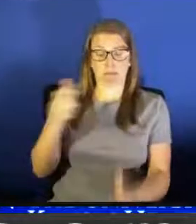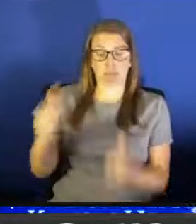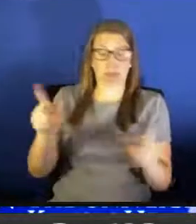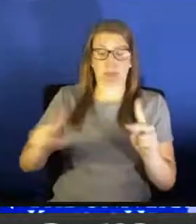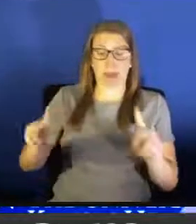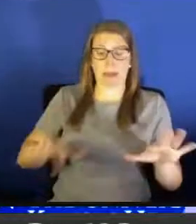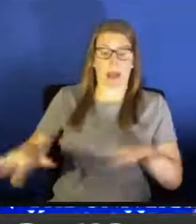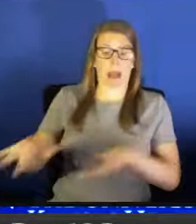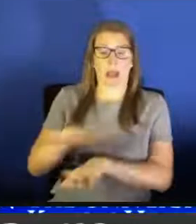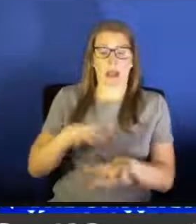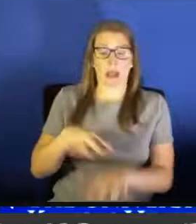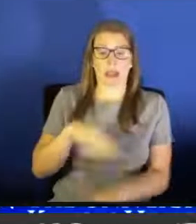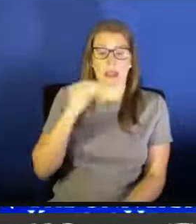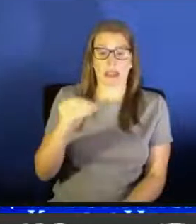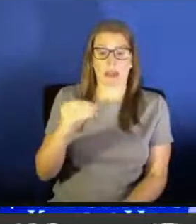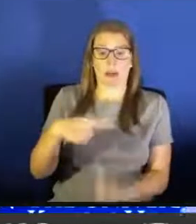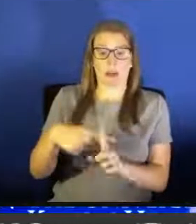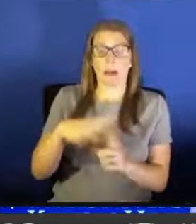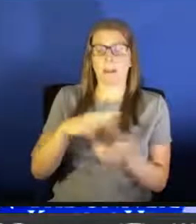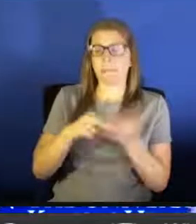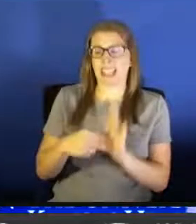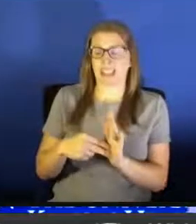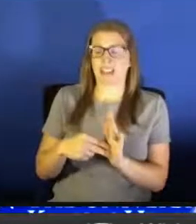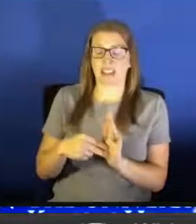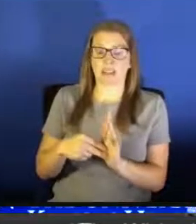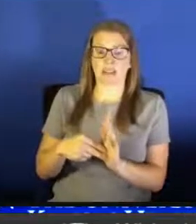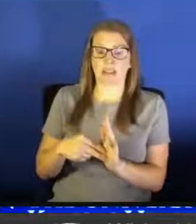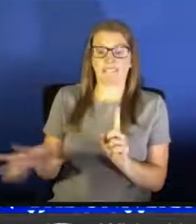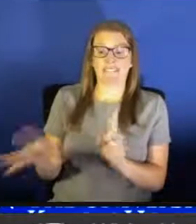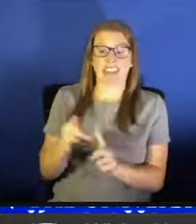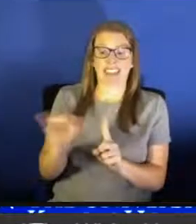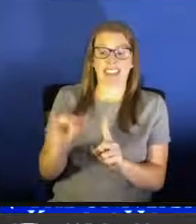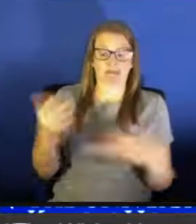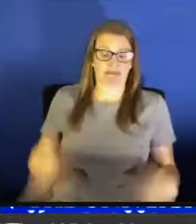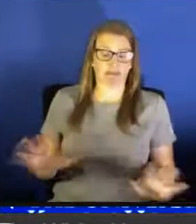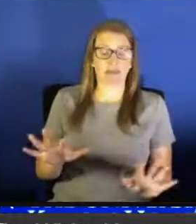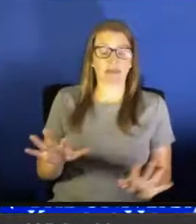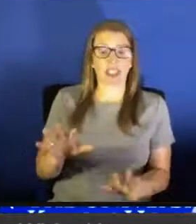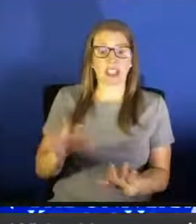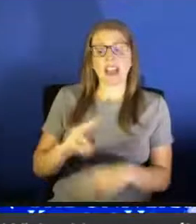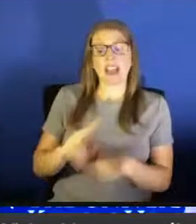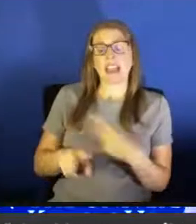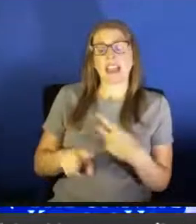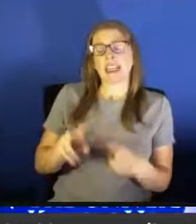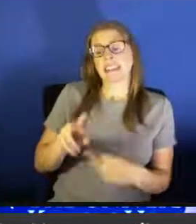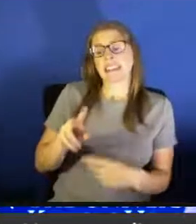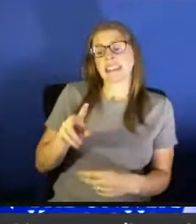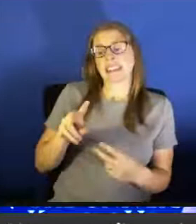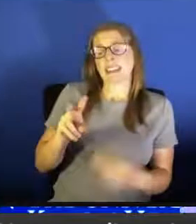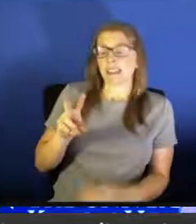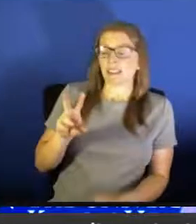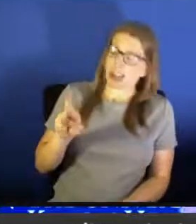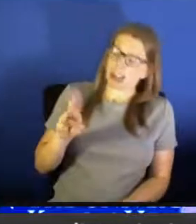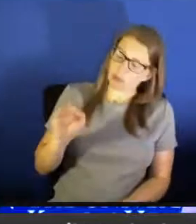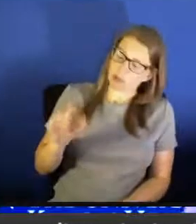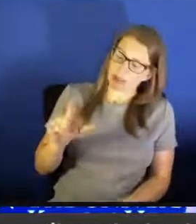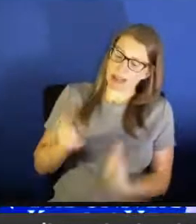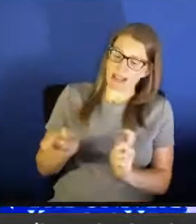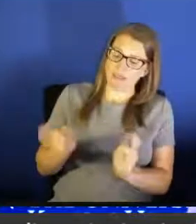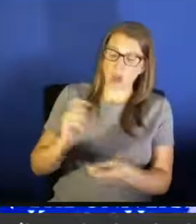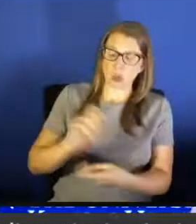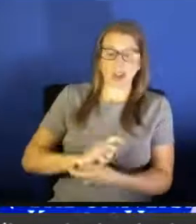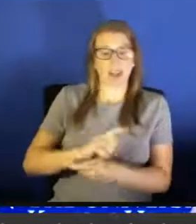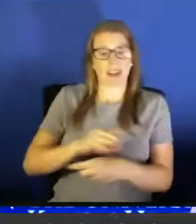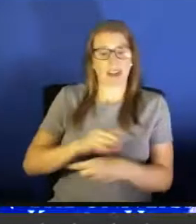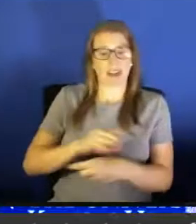seropositive, meaning they've probably been infected. So this is just part of the viral evolution and just being able to infect new